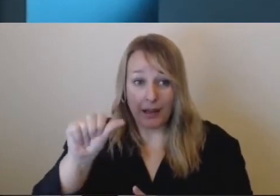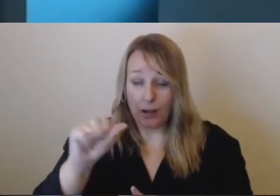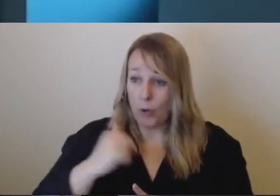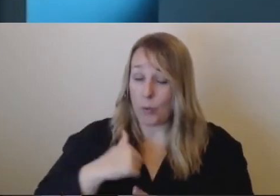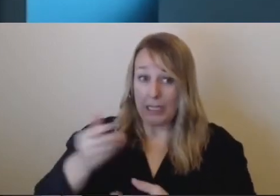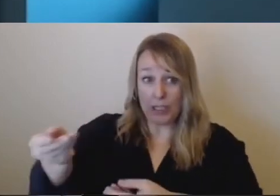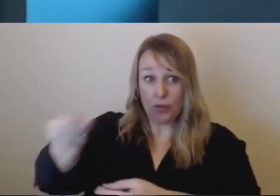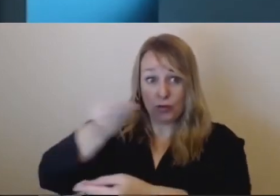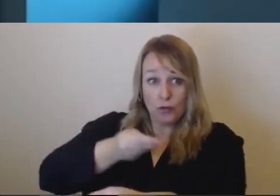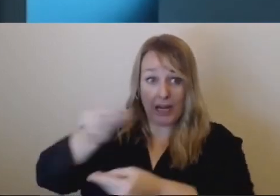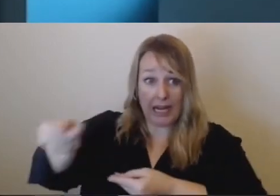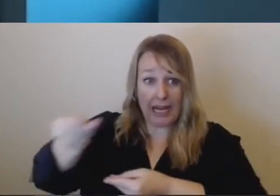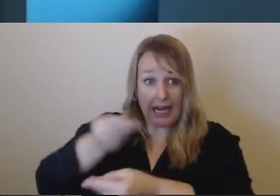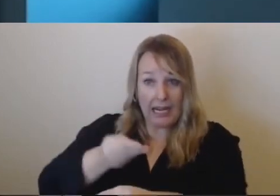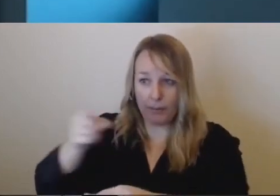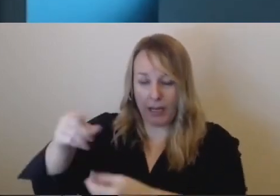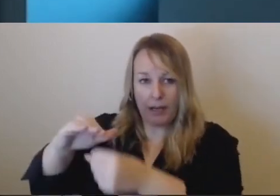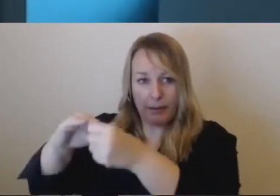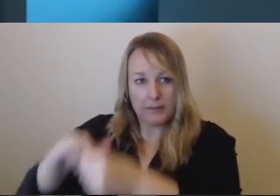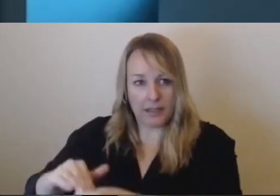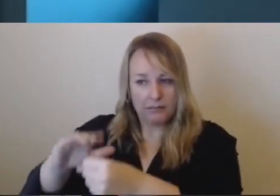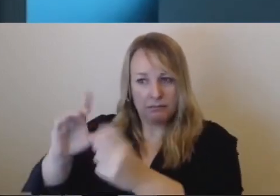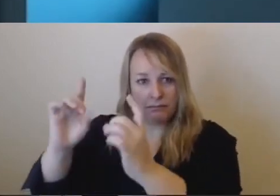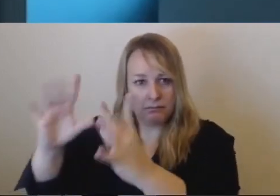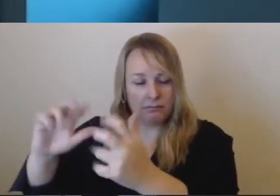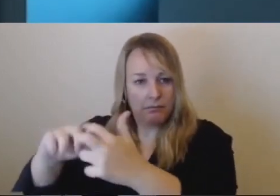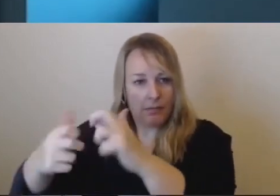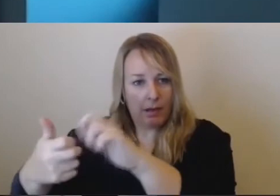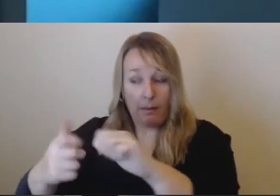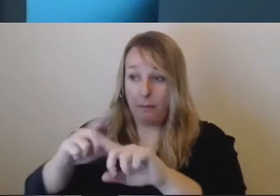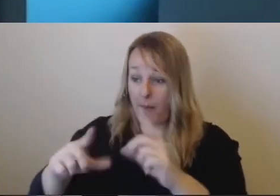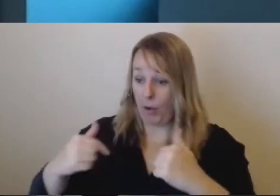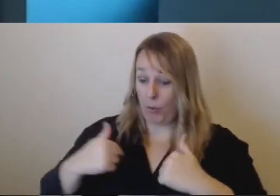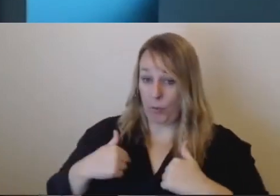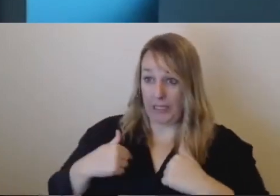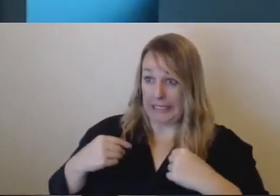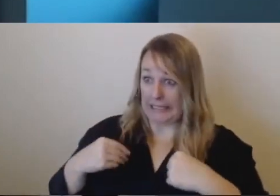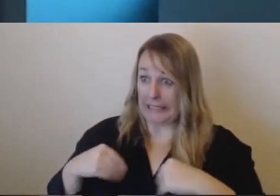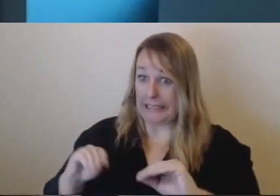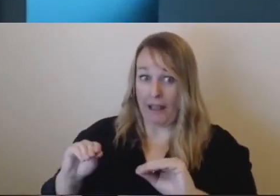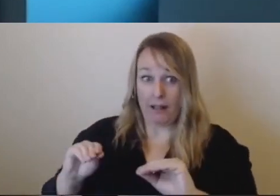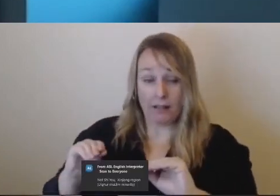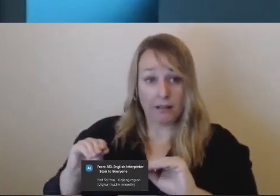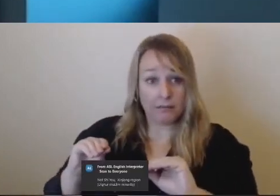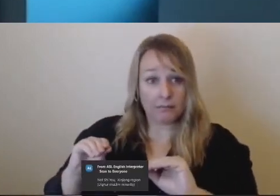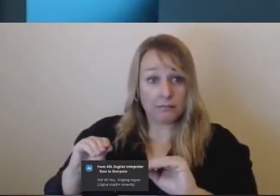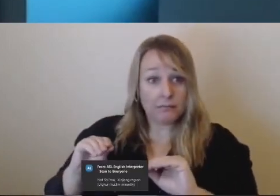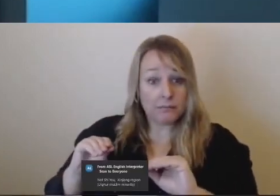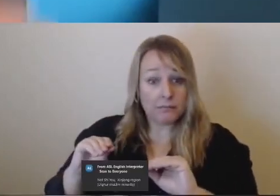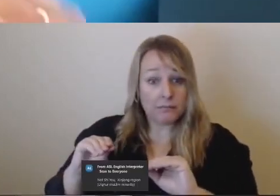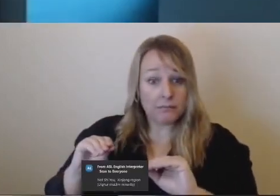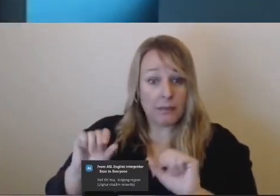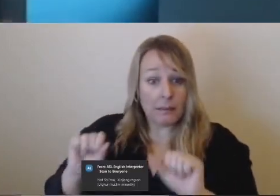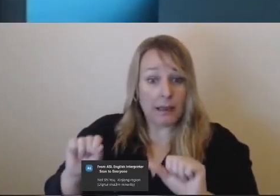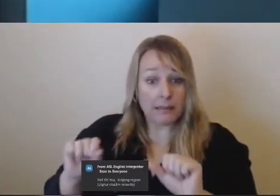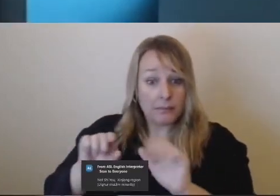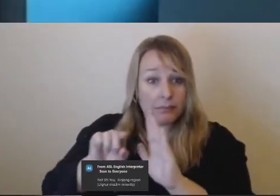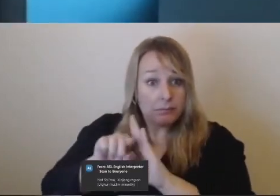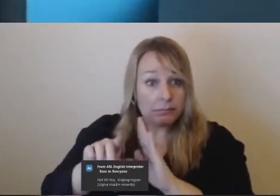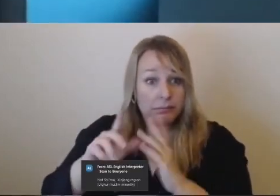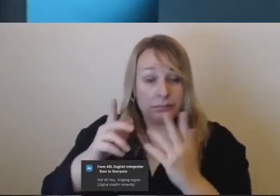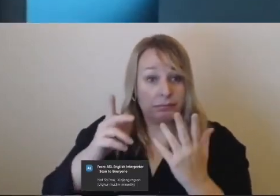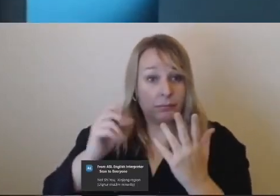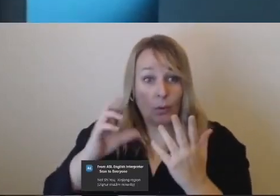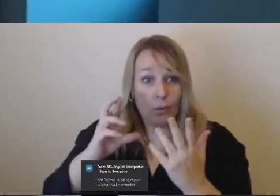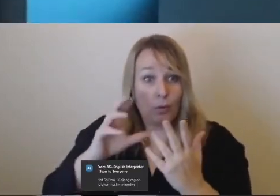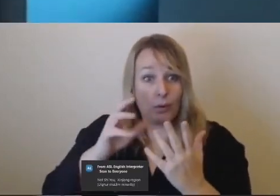but maybe the line there should be, we're not going to sell Saudi Arabia lethal equipment. So we draw the